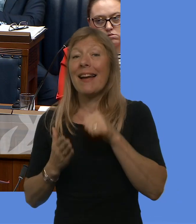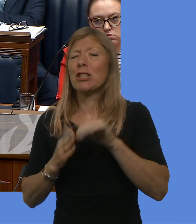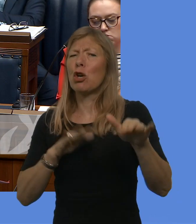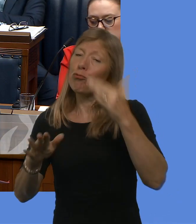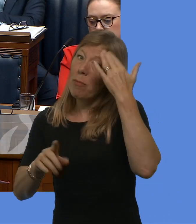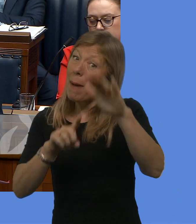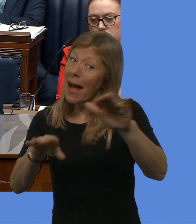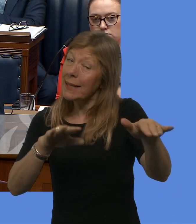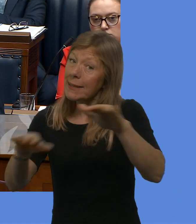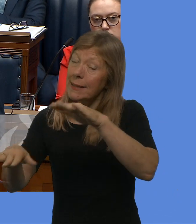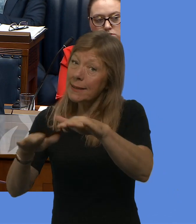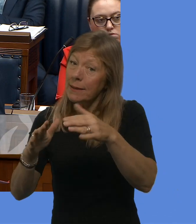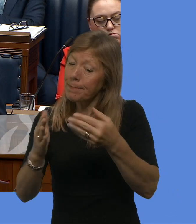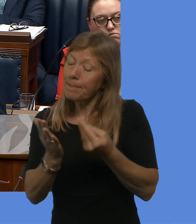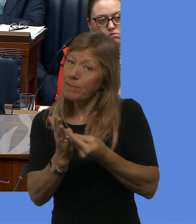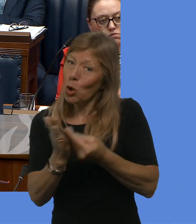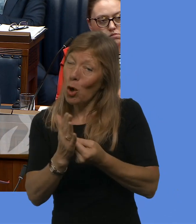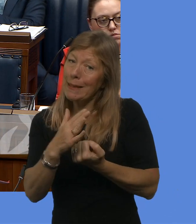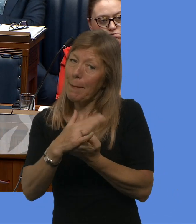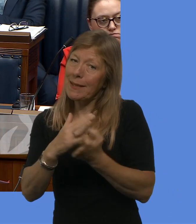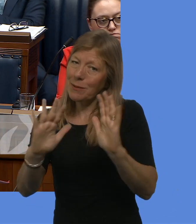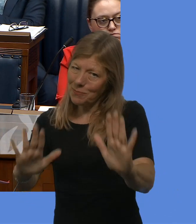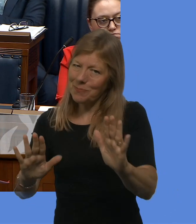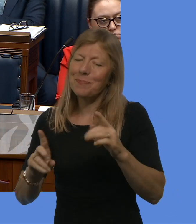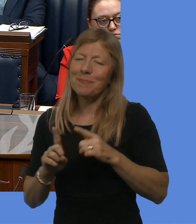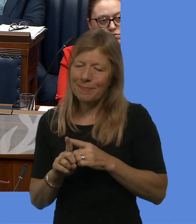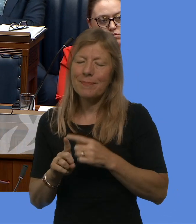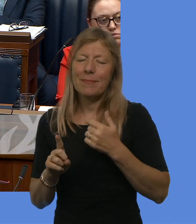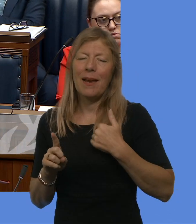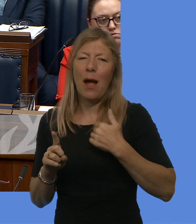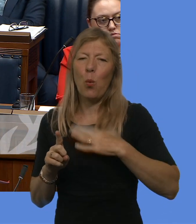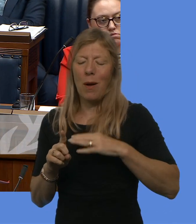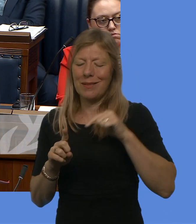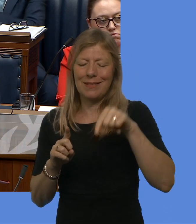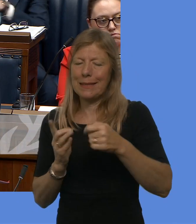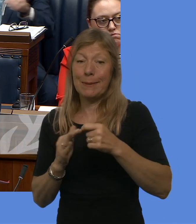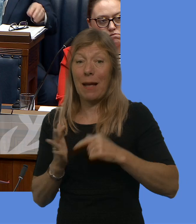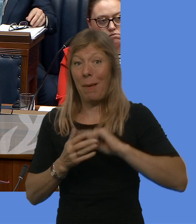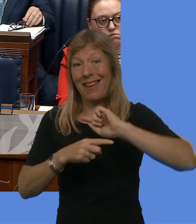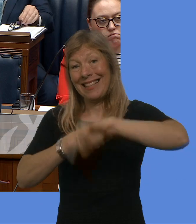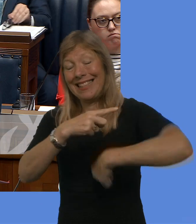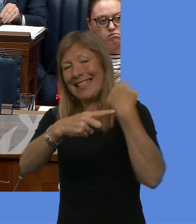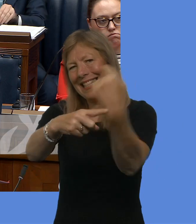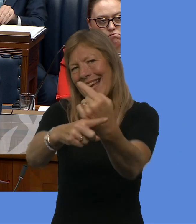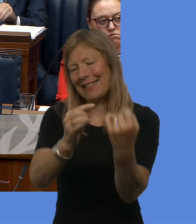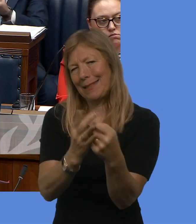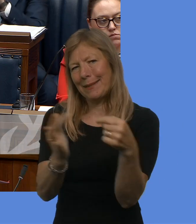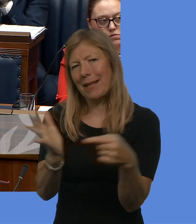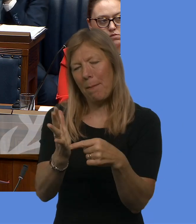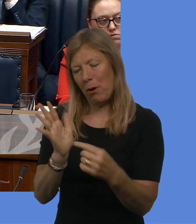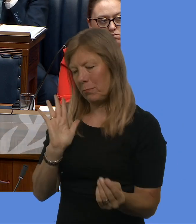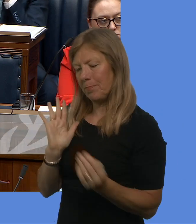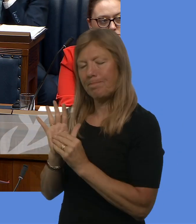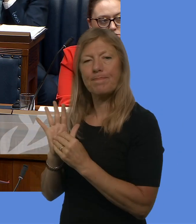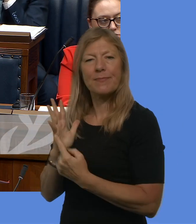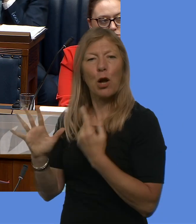I want to have it on a statutory footing for the commencement of the following academic year, so that there is a statutory basis for it. And of course we